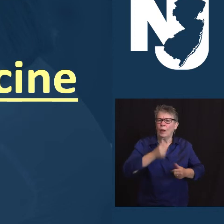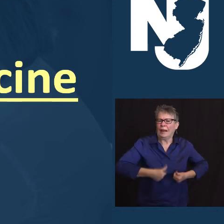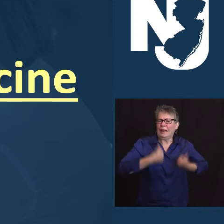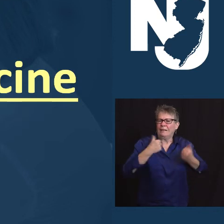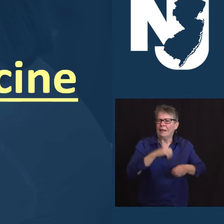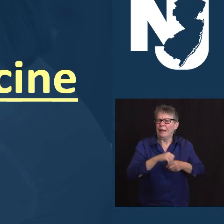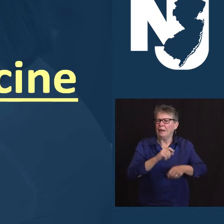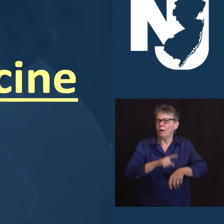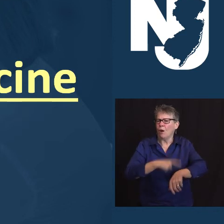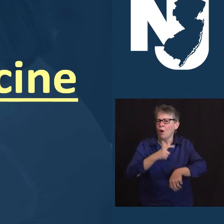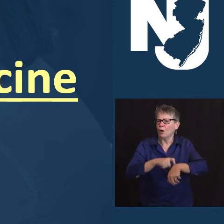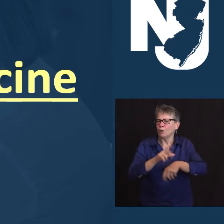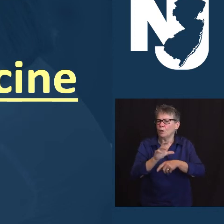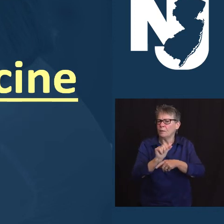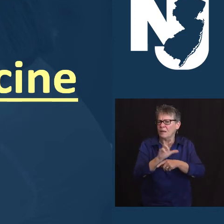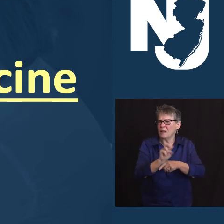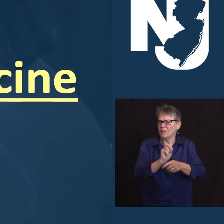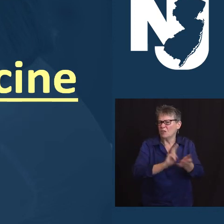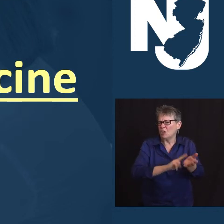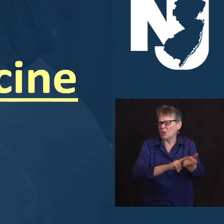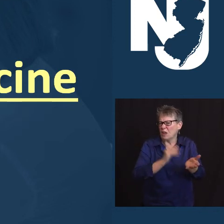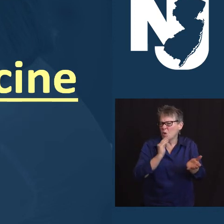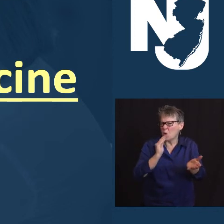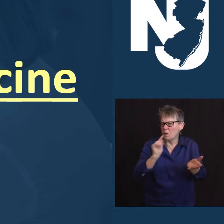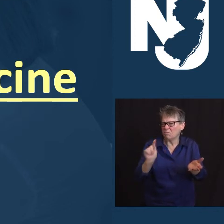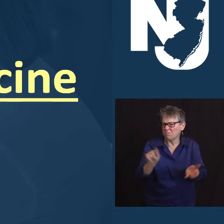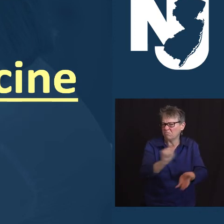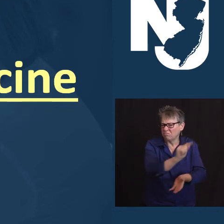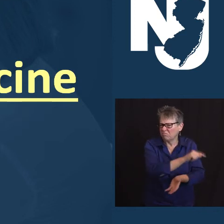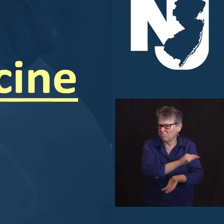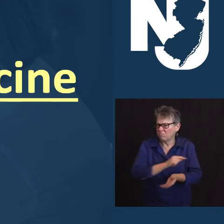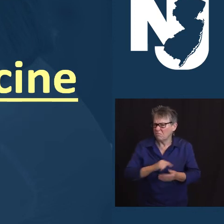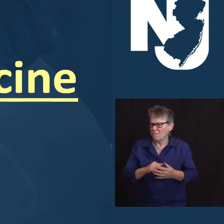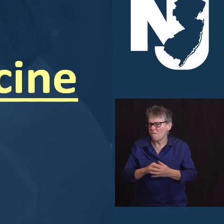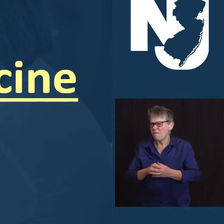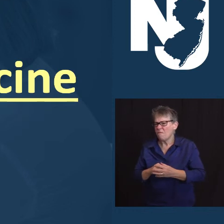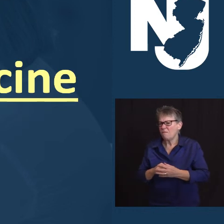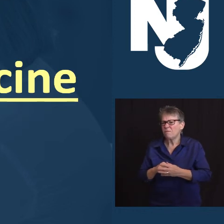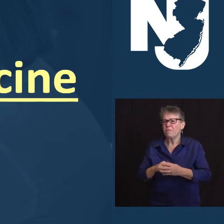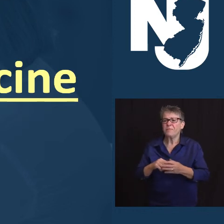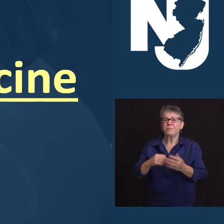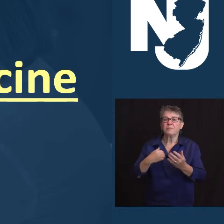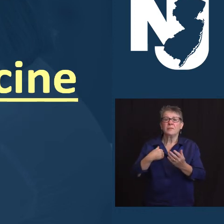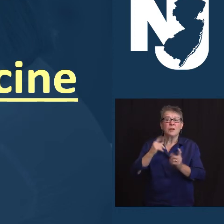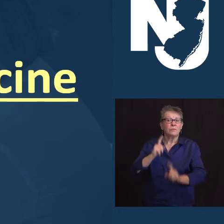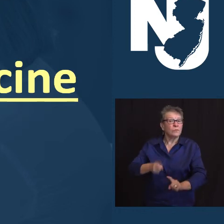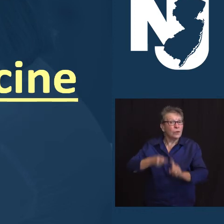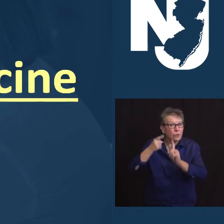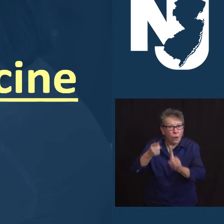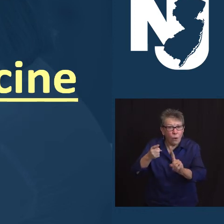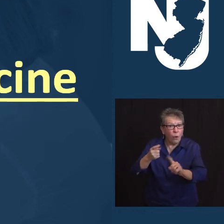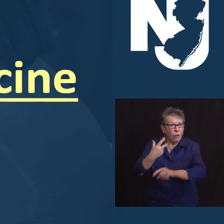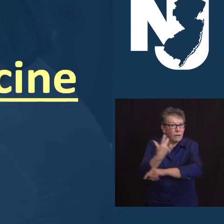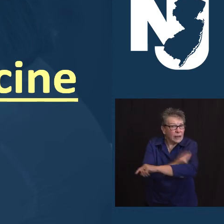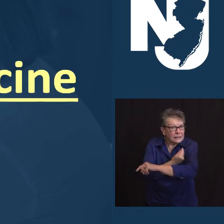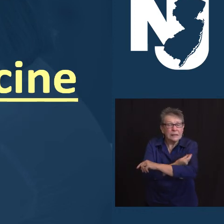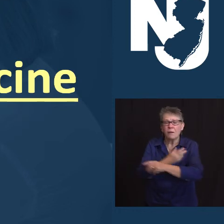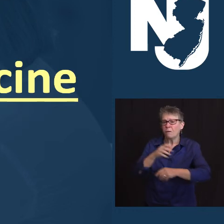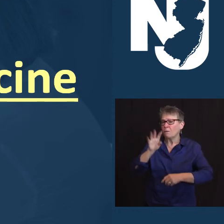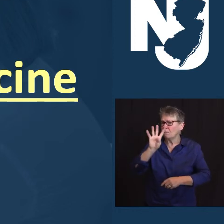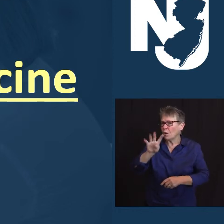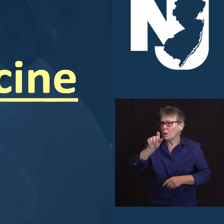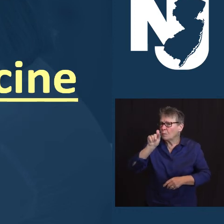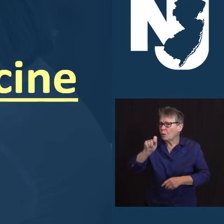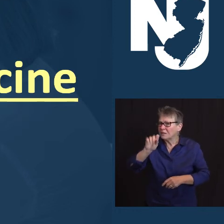reach our ultimate goal of 4.7 million vaccinated adults by the beginning of summer. I'm in